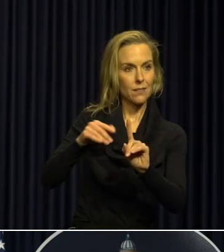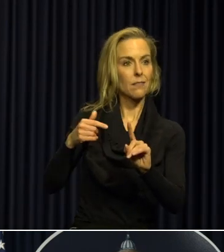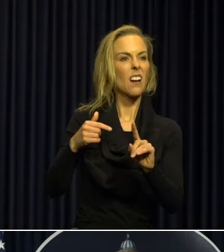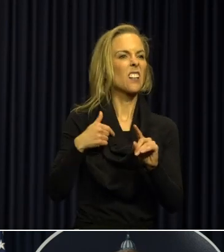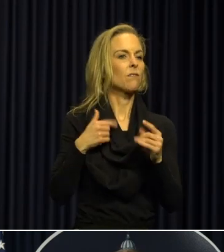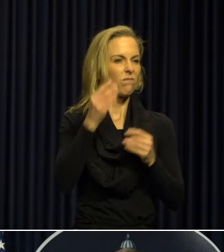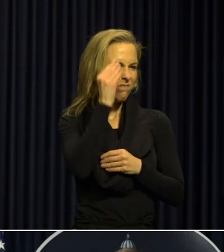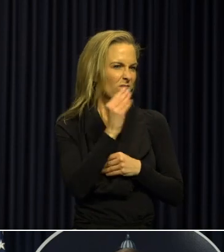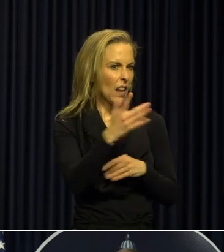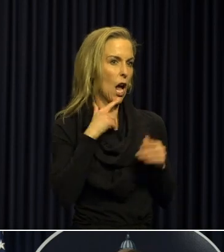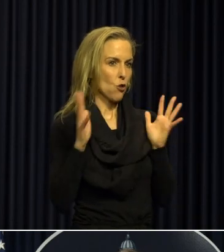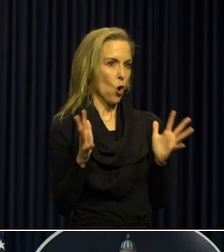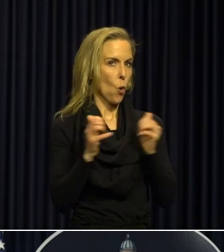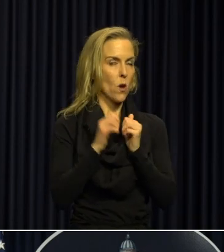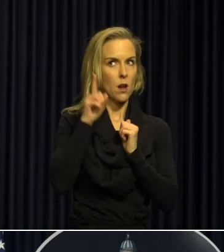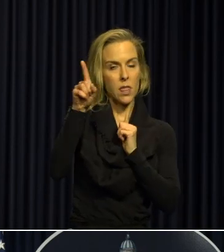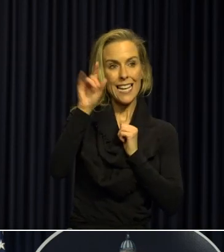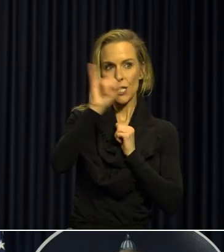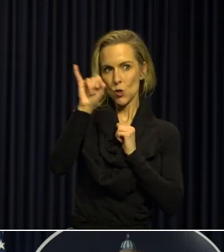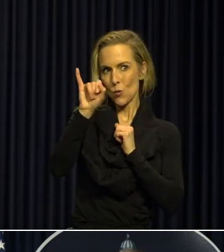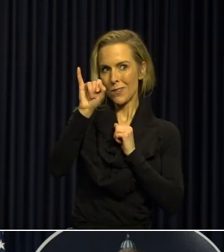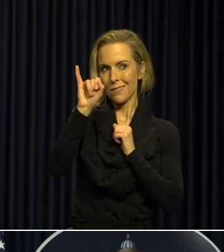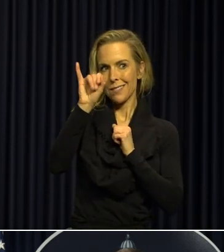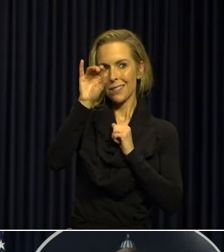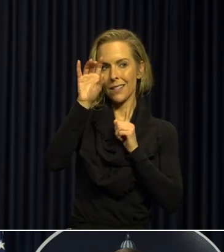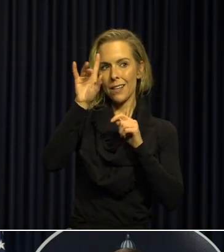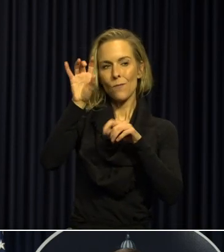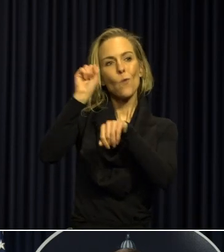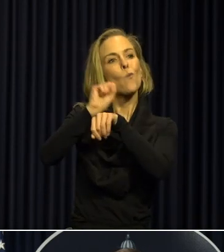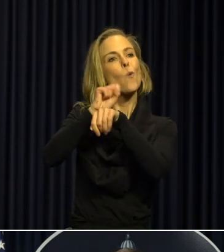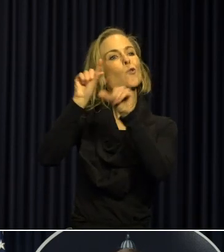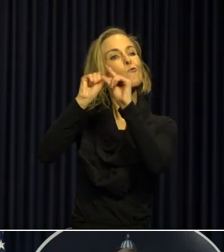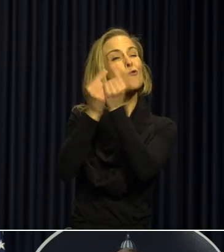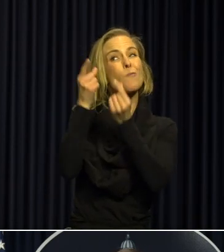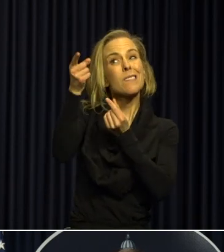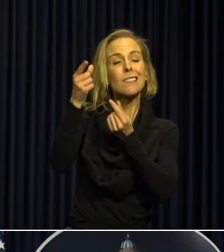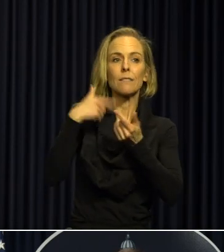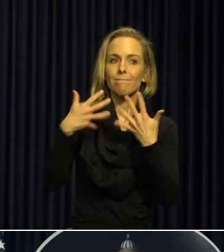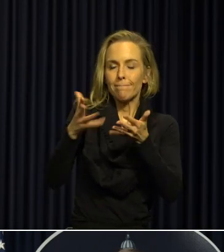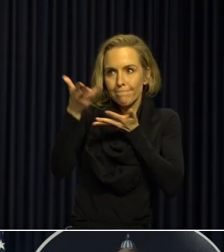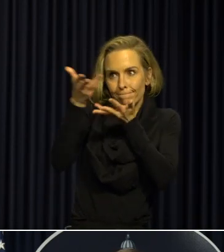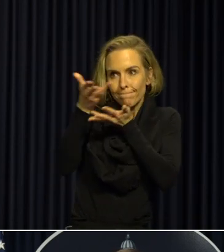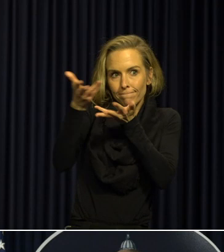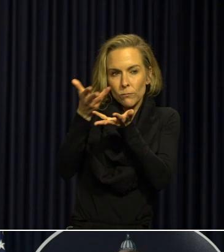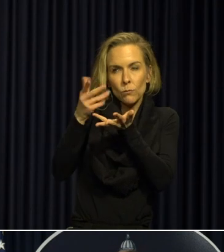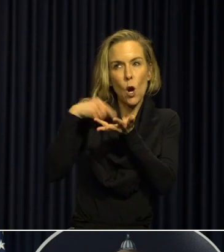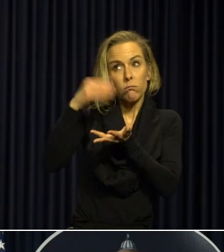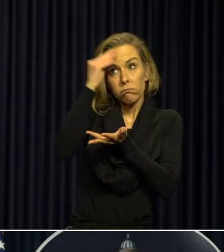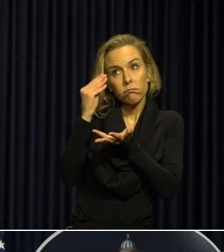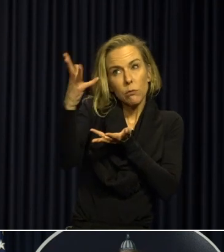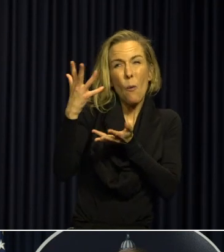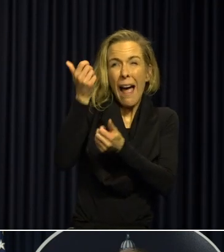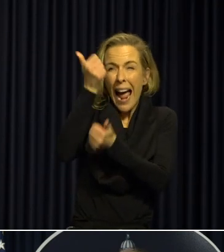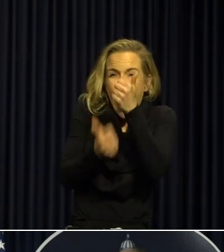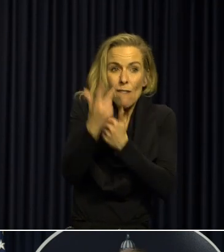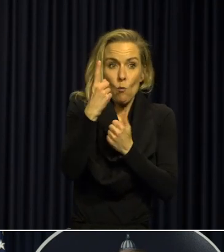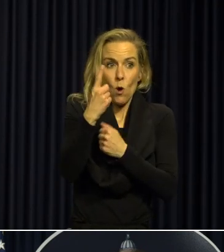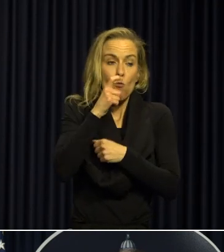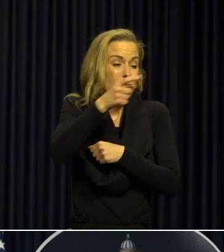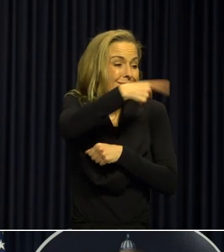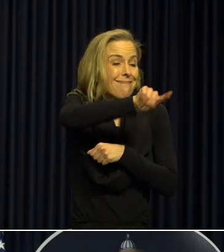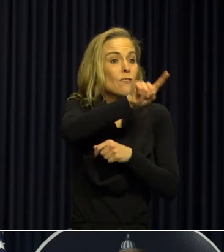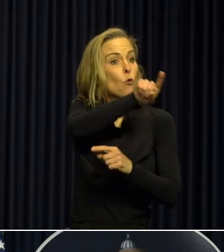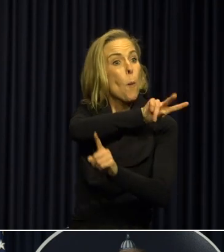unemployment insurance group, and I've told them that I want to see everybody who applied in March